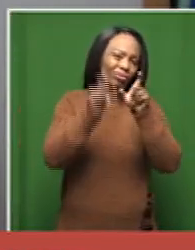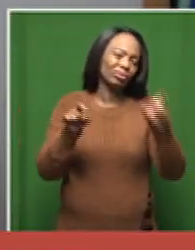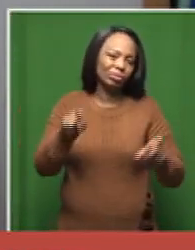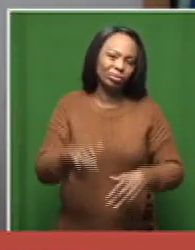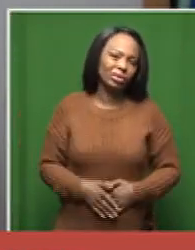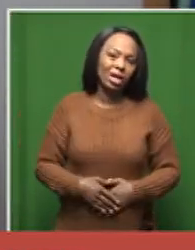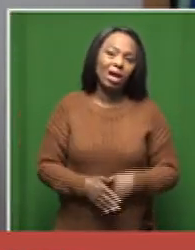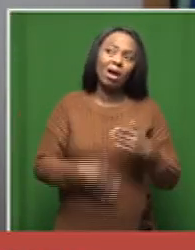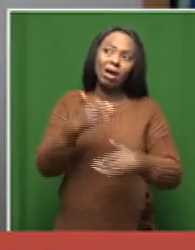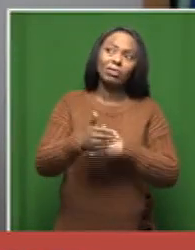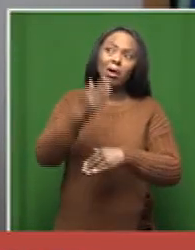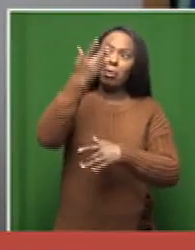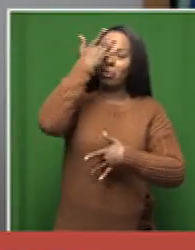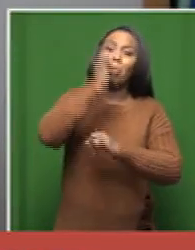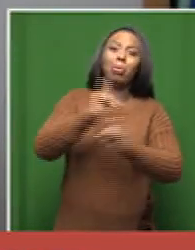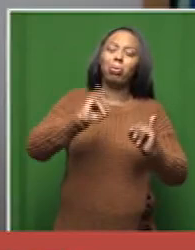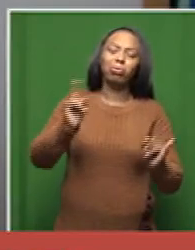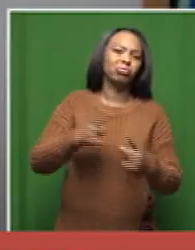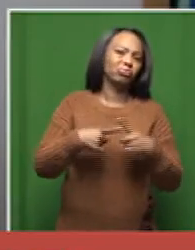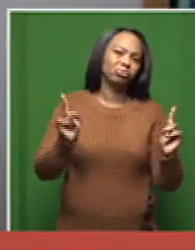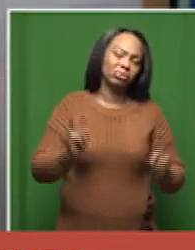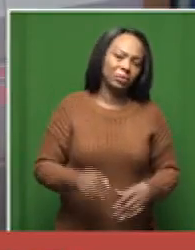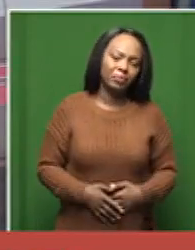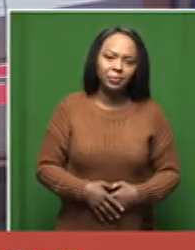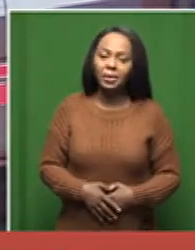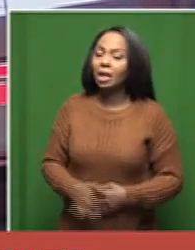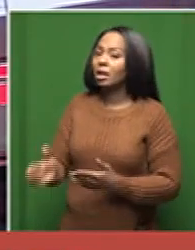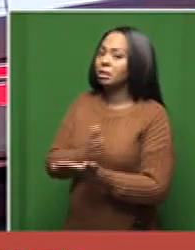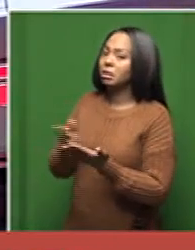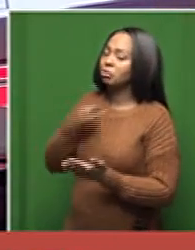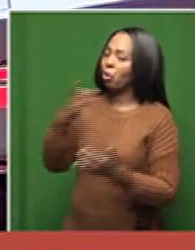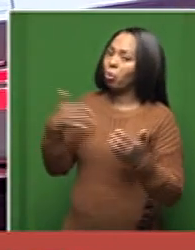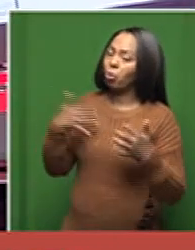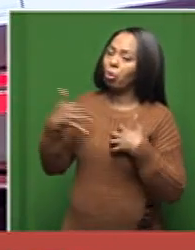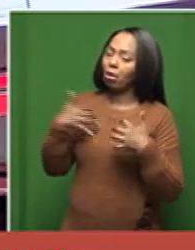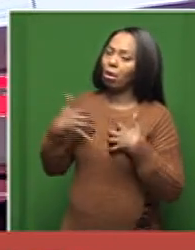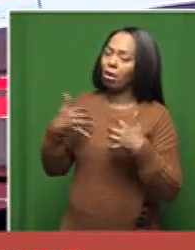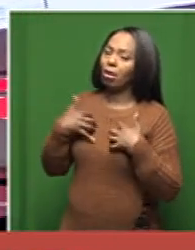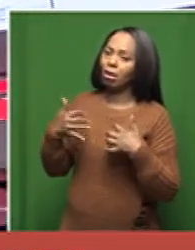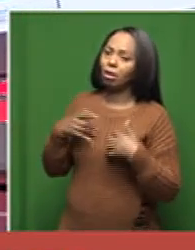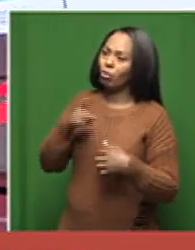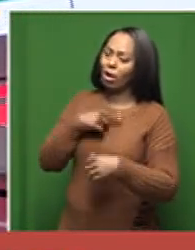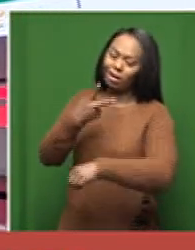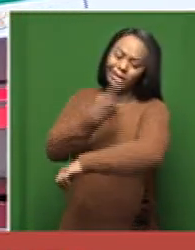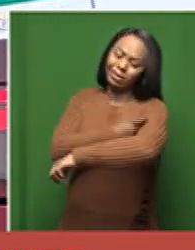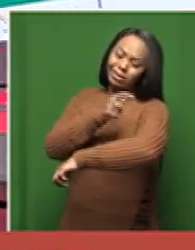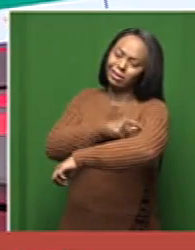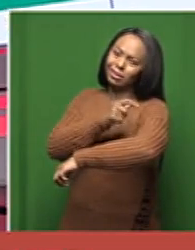basis whatsoever. Some people are really worried, saying that we don't know what's in the vaccines.